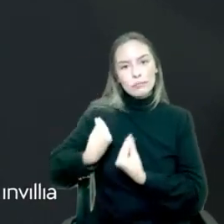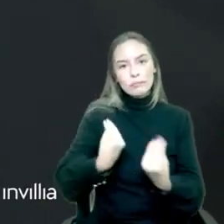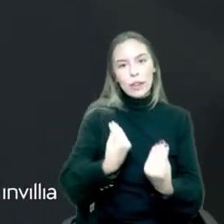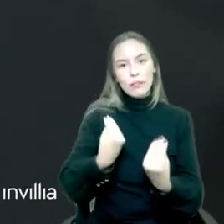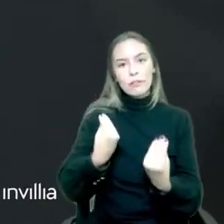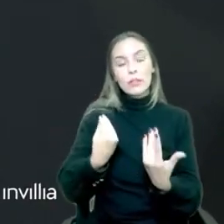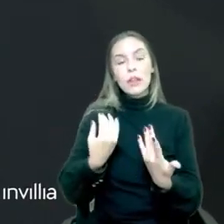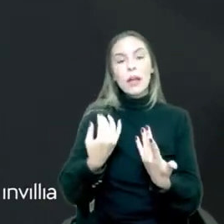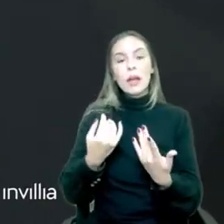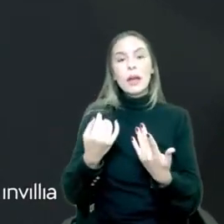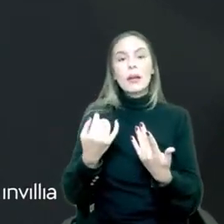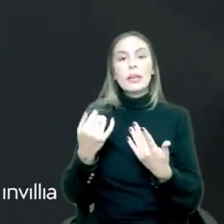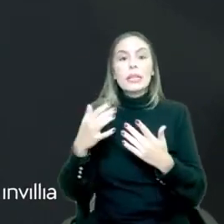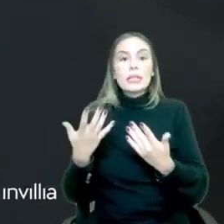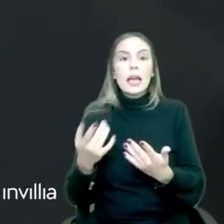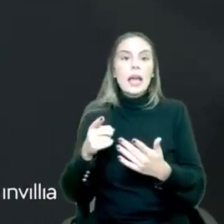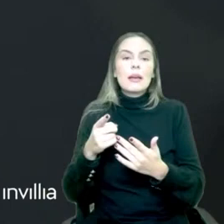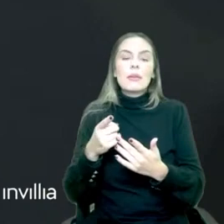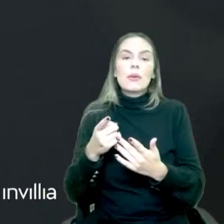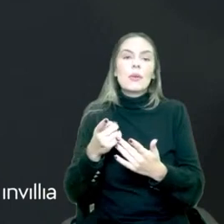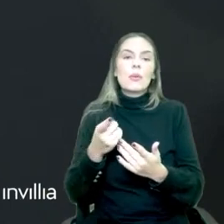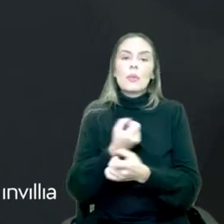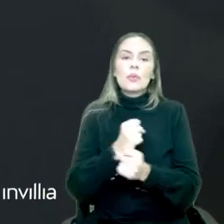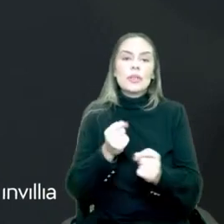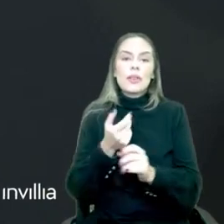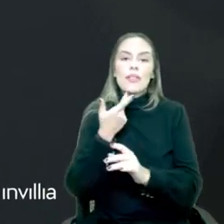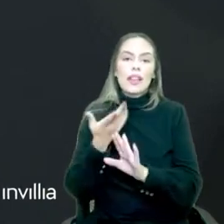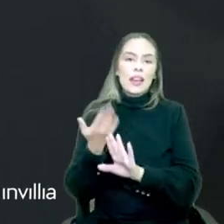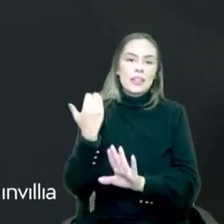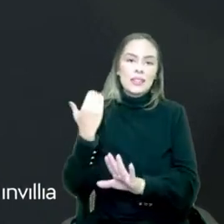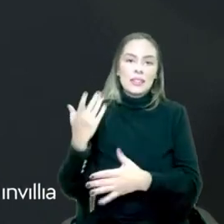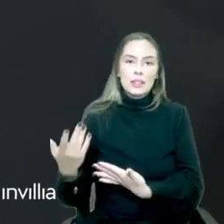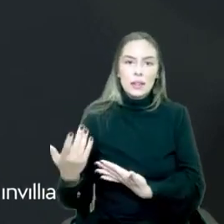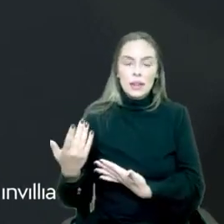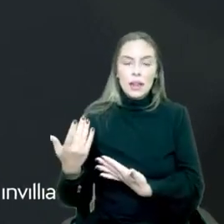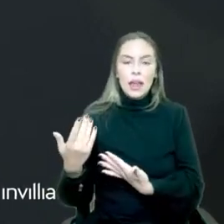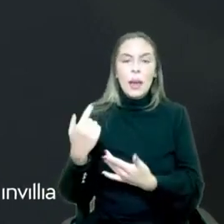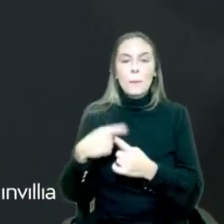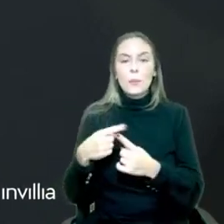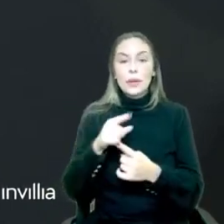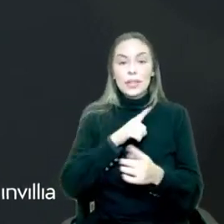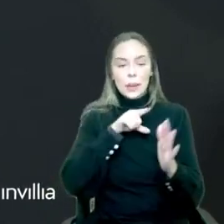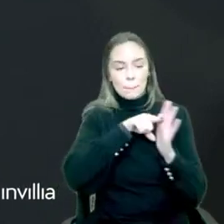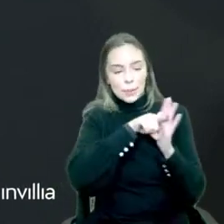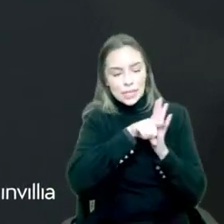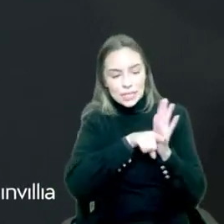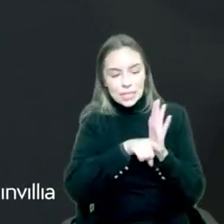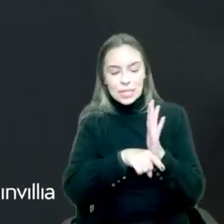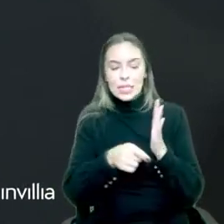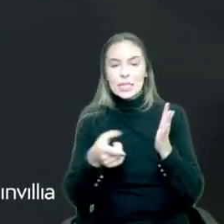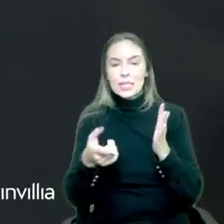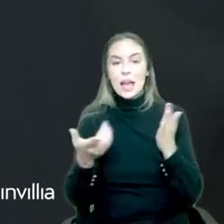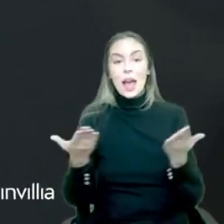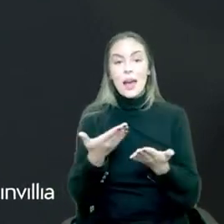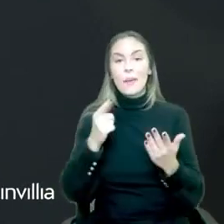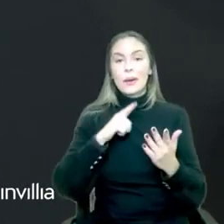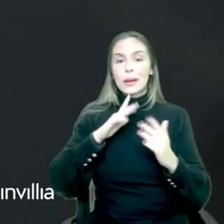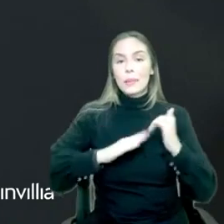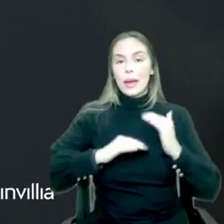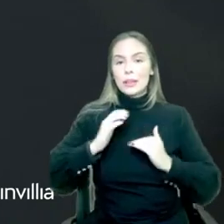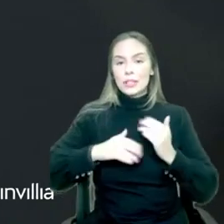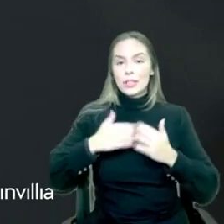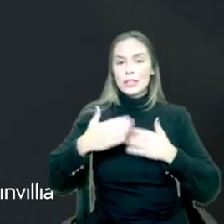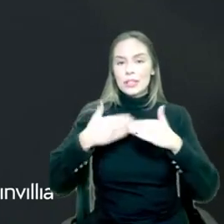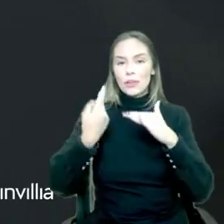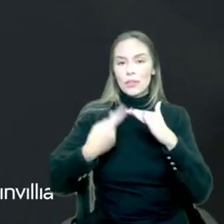they couldn't say before, because they had to research and so on. So right now we have an application that we develop, and it's at scale right now